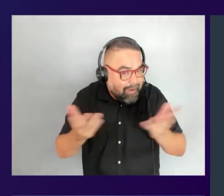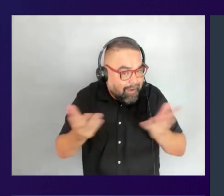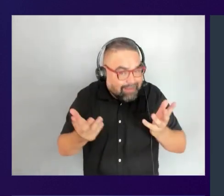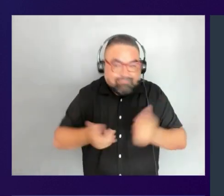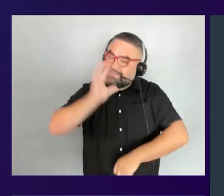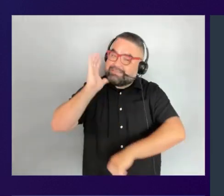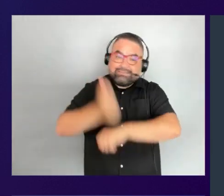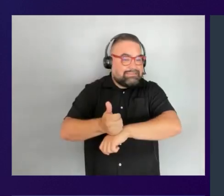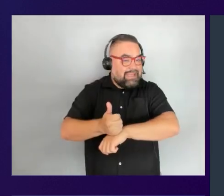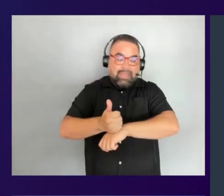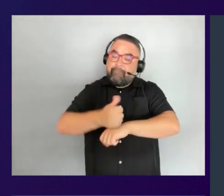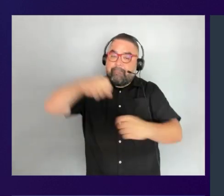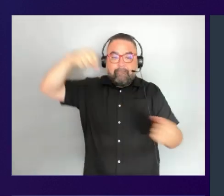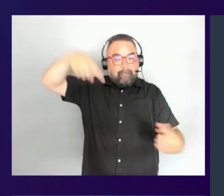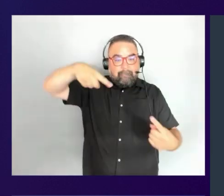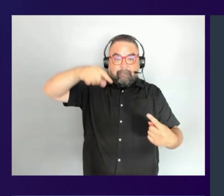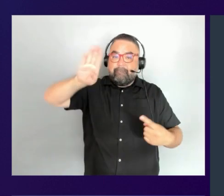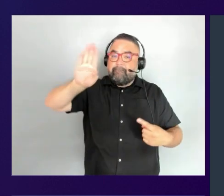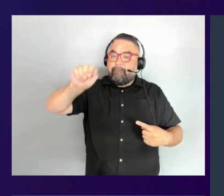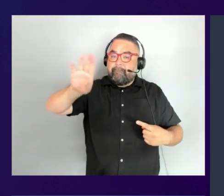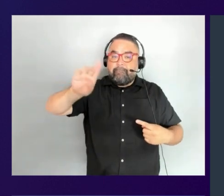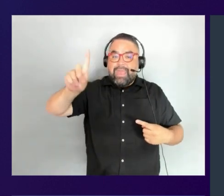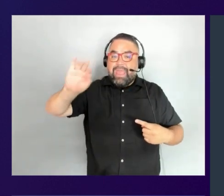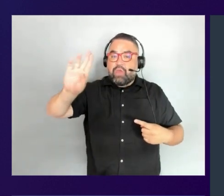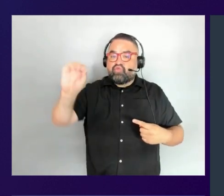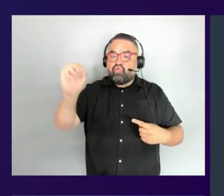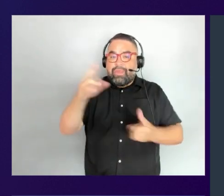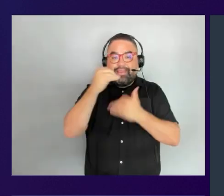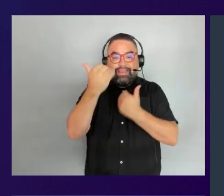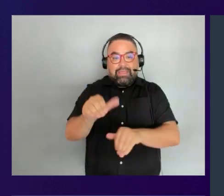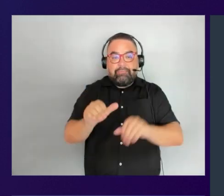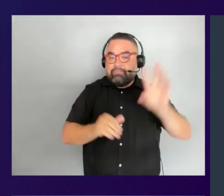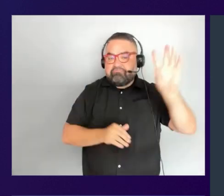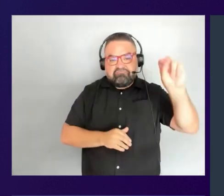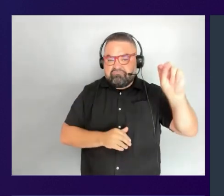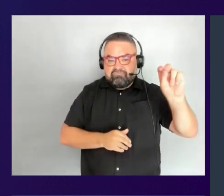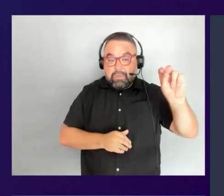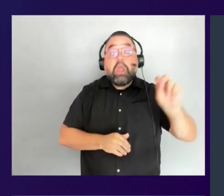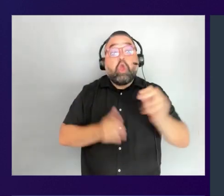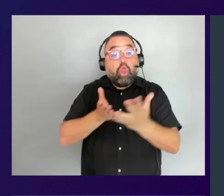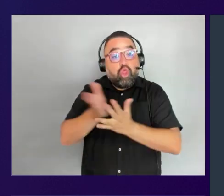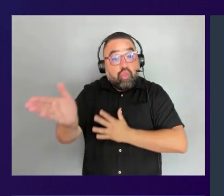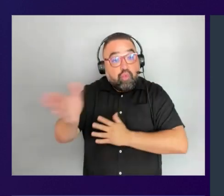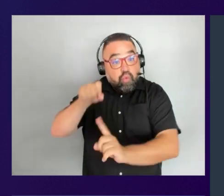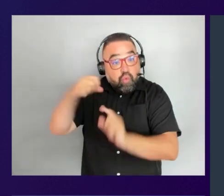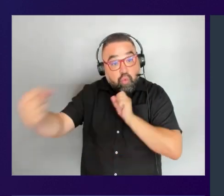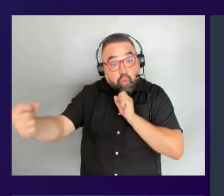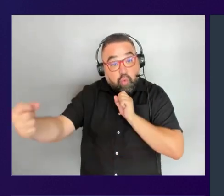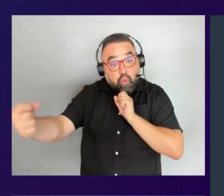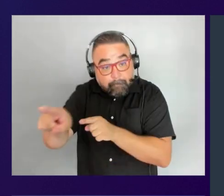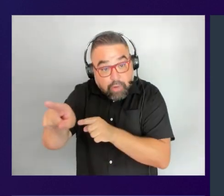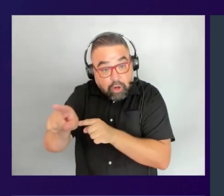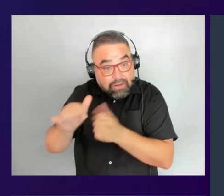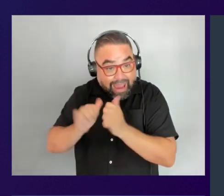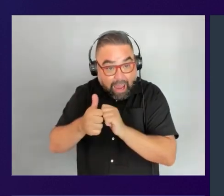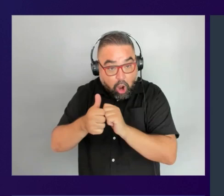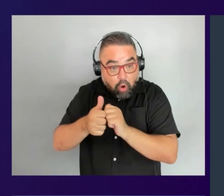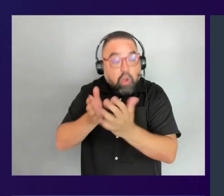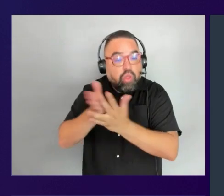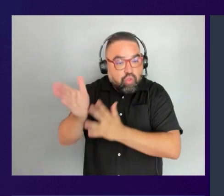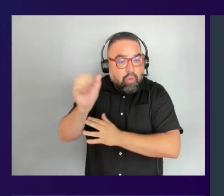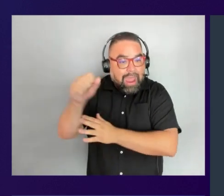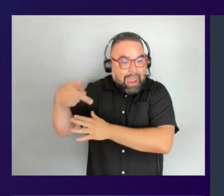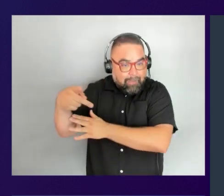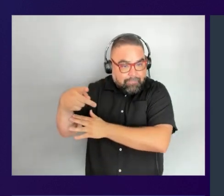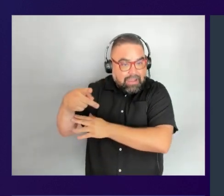limit and has no capacity constraints. Instead, it scales throughput to the needs of the application and is ideal for workloads that are spiky